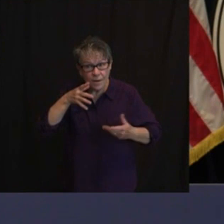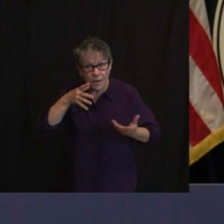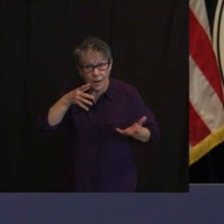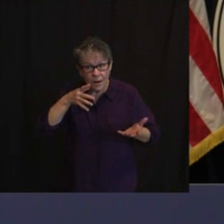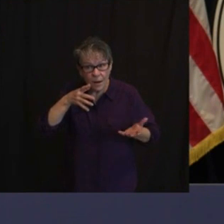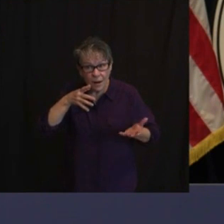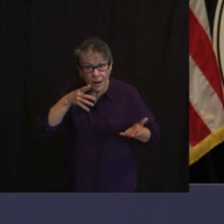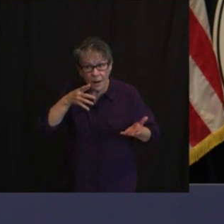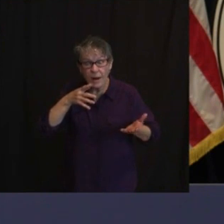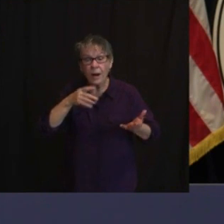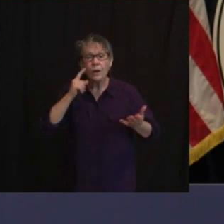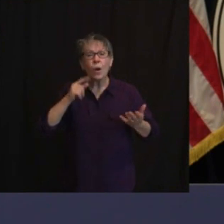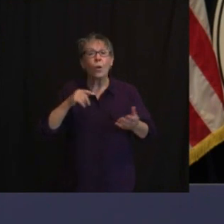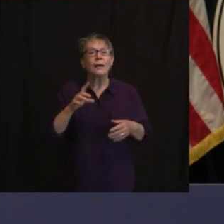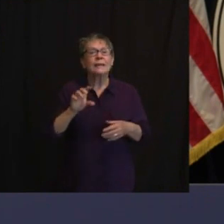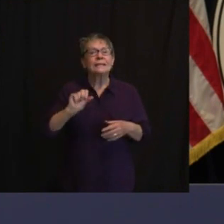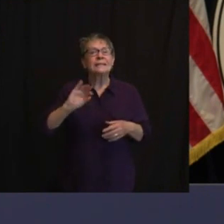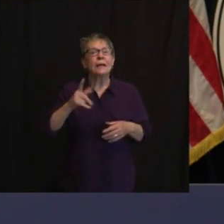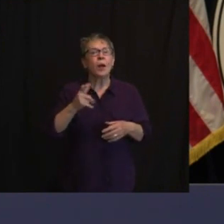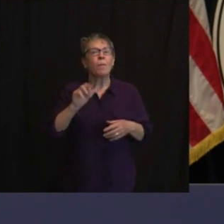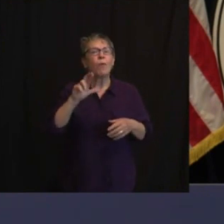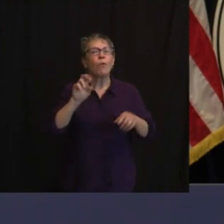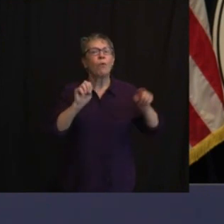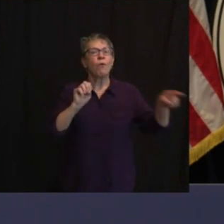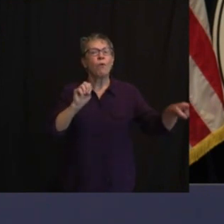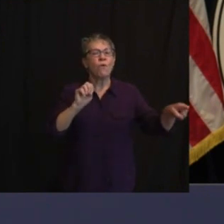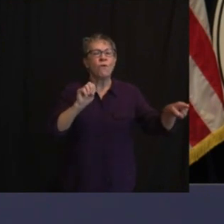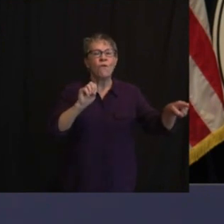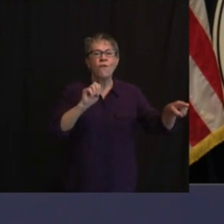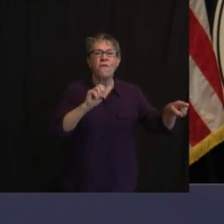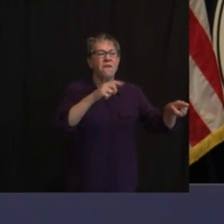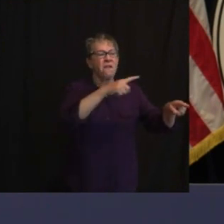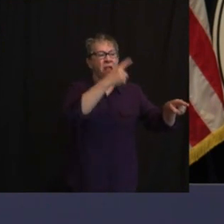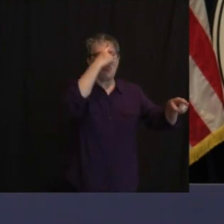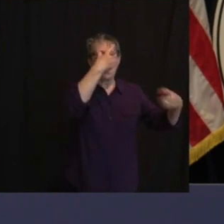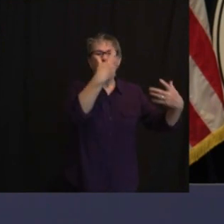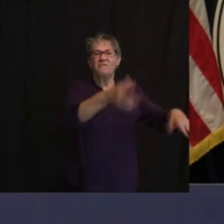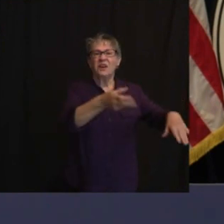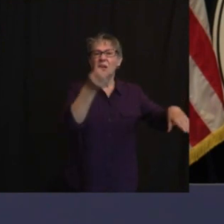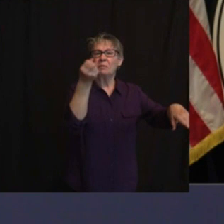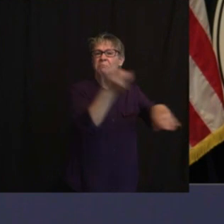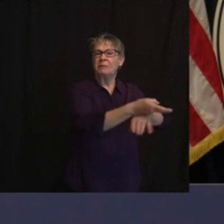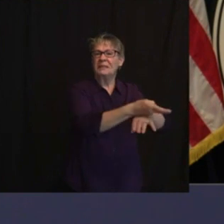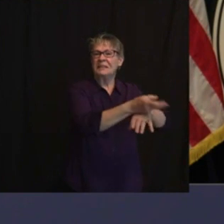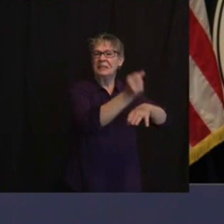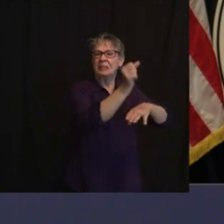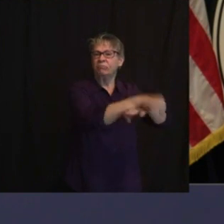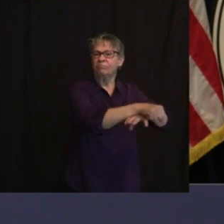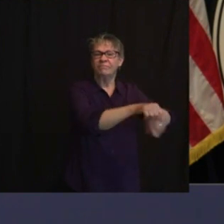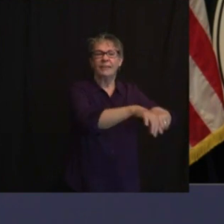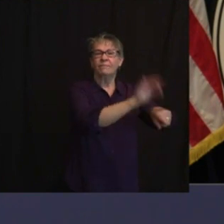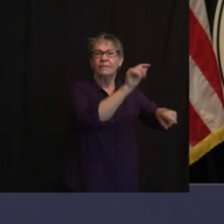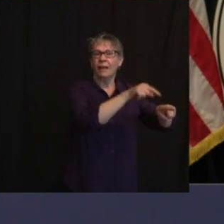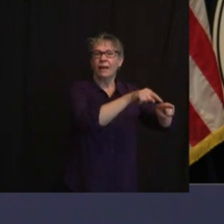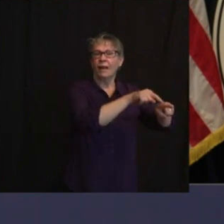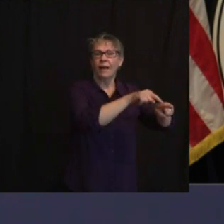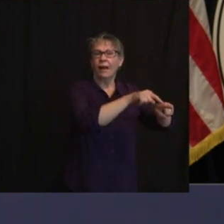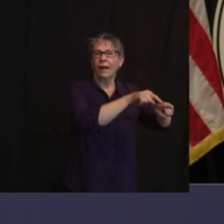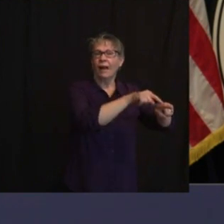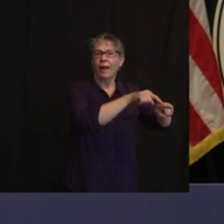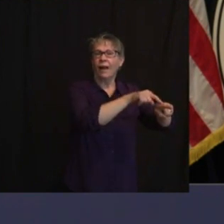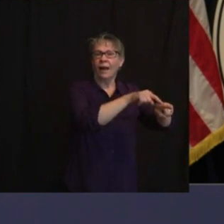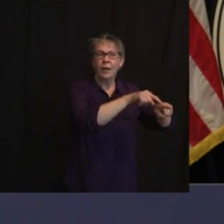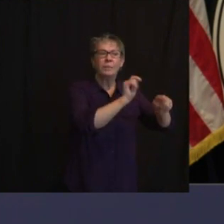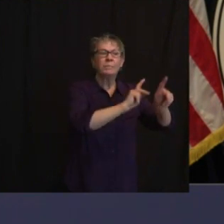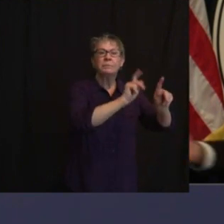and they've had a flare-up because of this very same reality that we have in terms of the